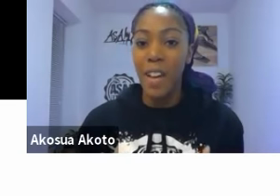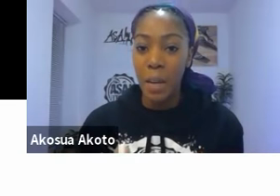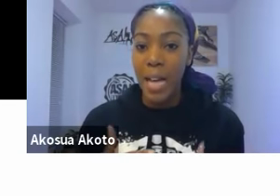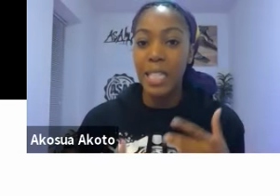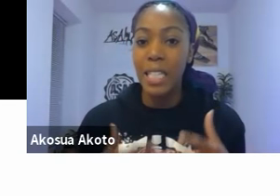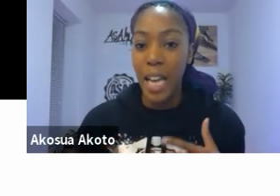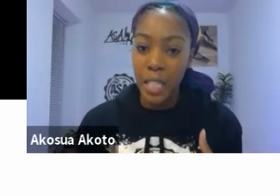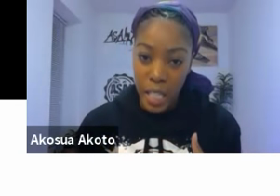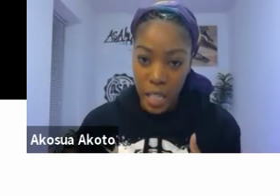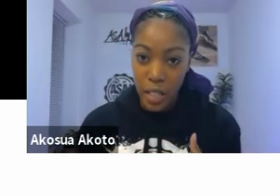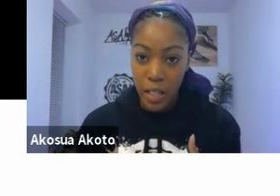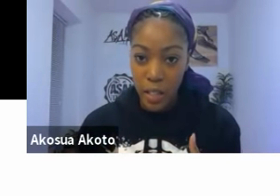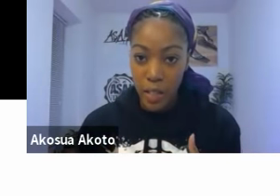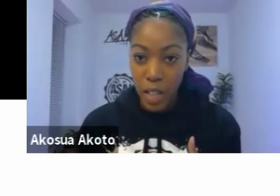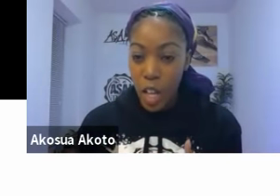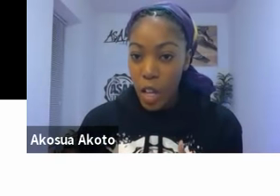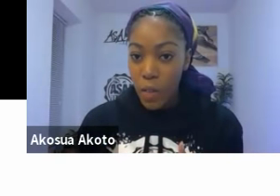to develop as a technique.